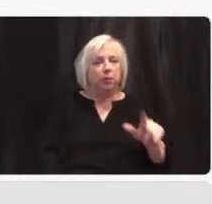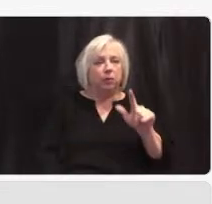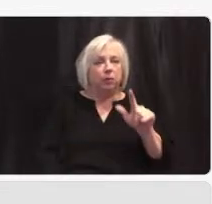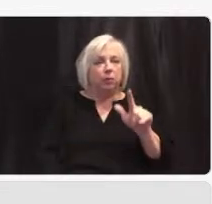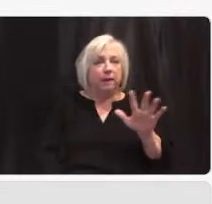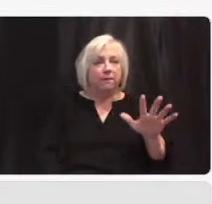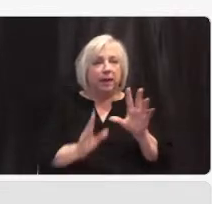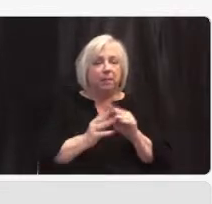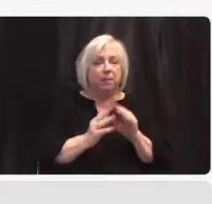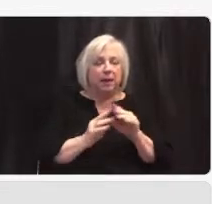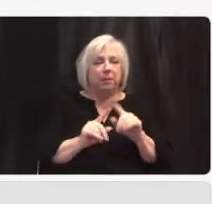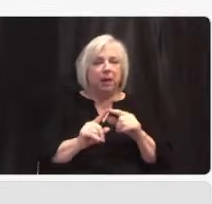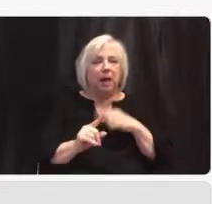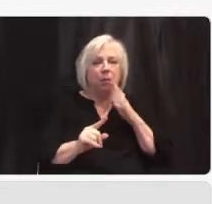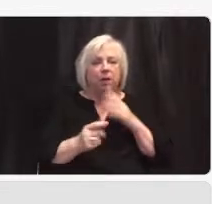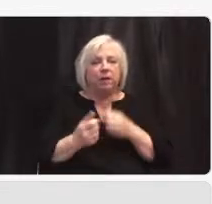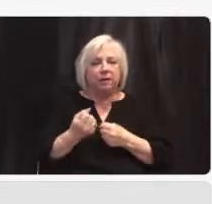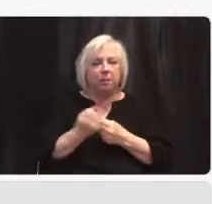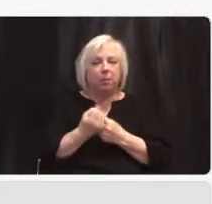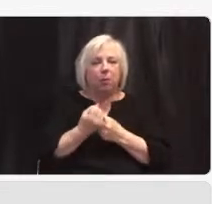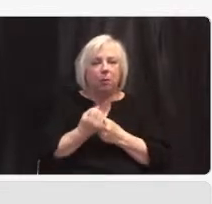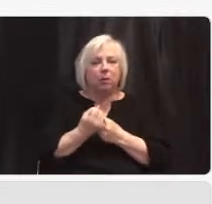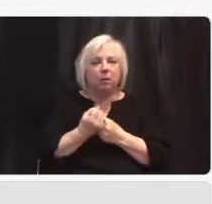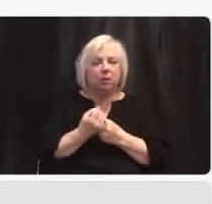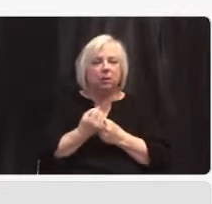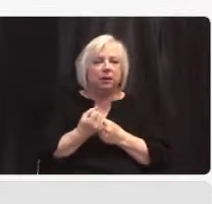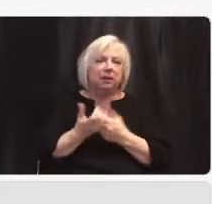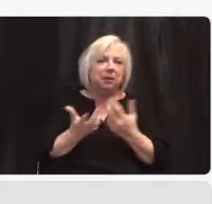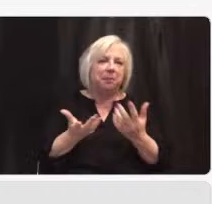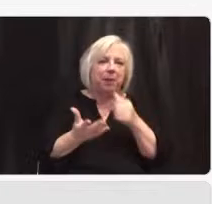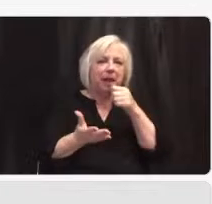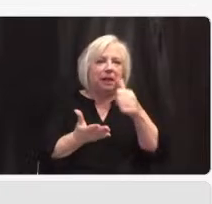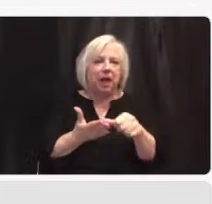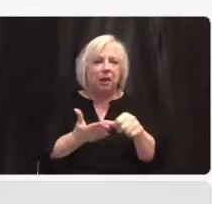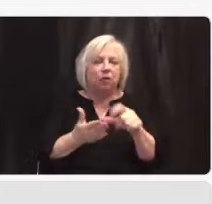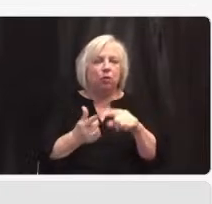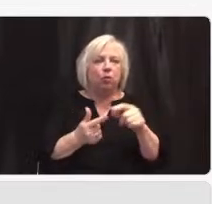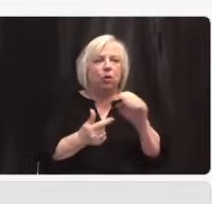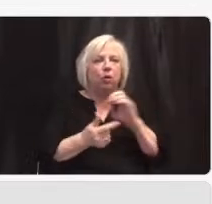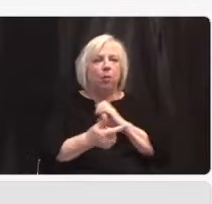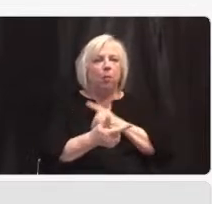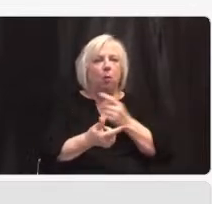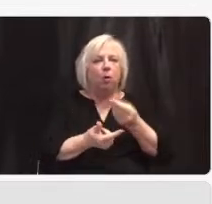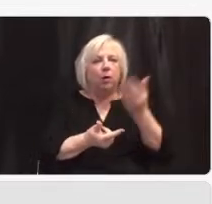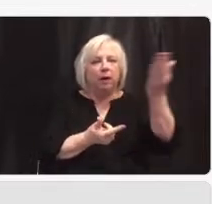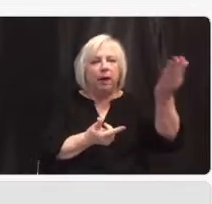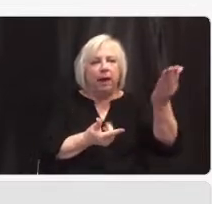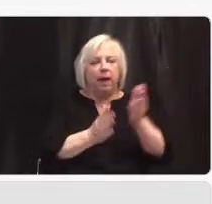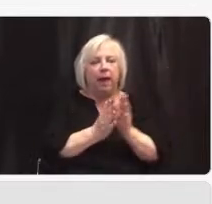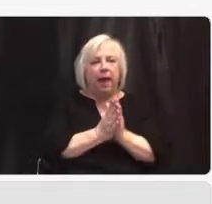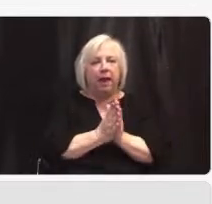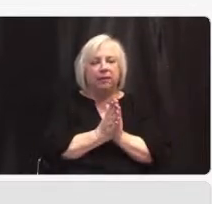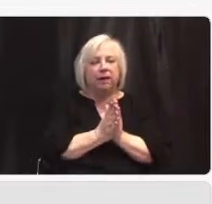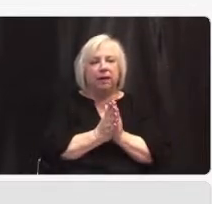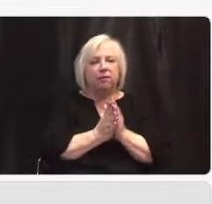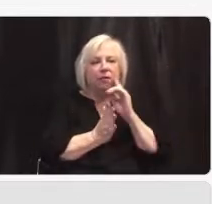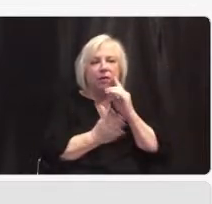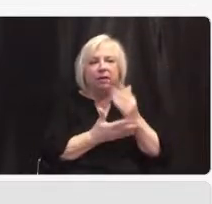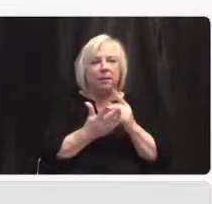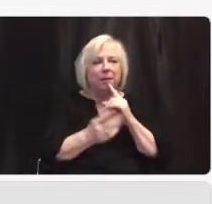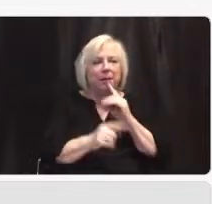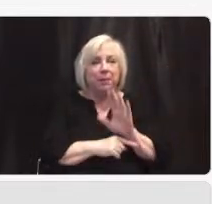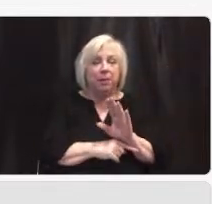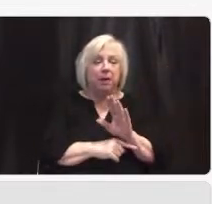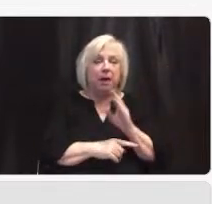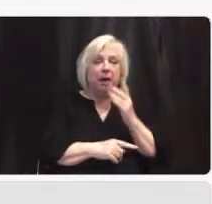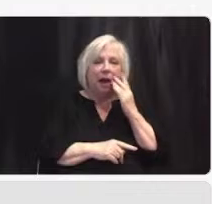would support kind of maybe a letter to the board asking for some kind of amendment. I don't